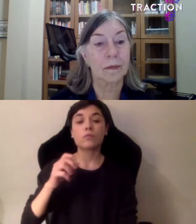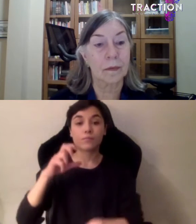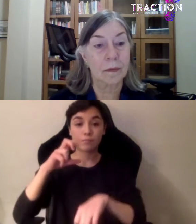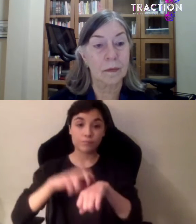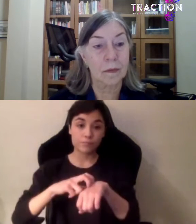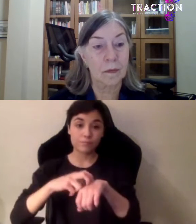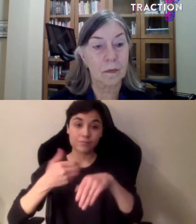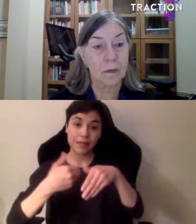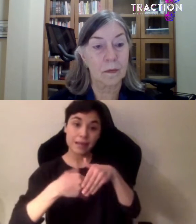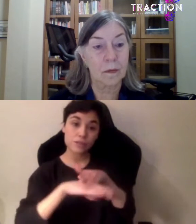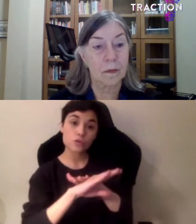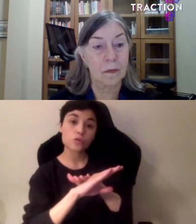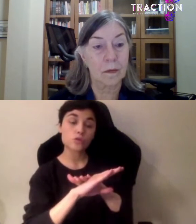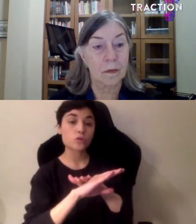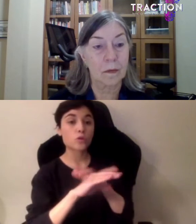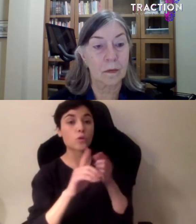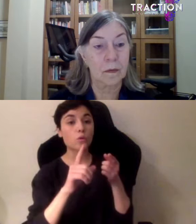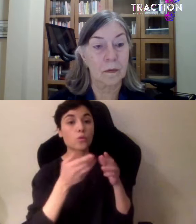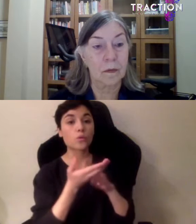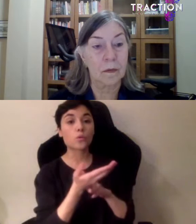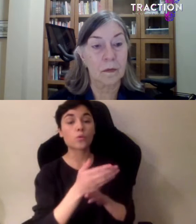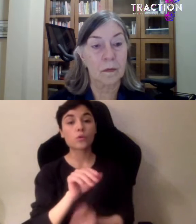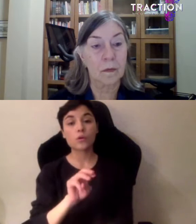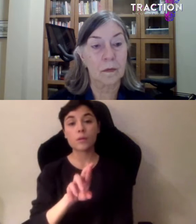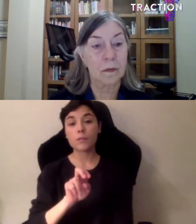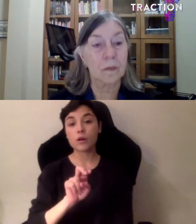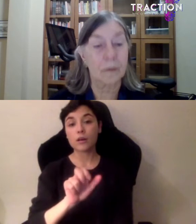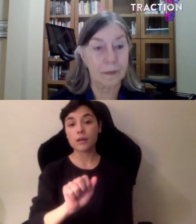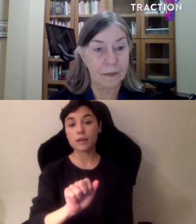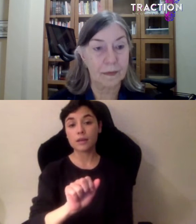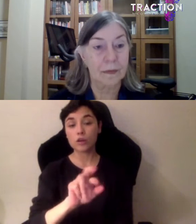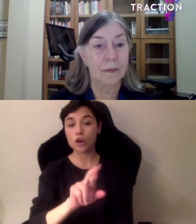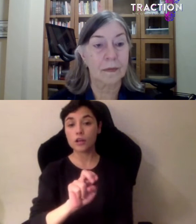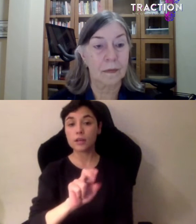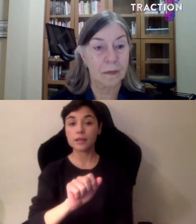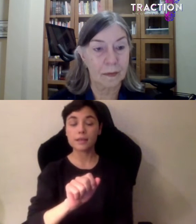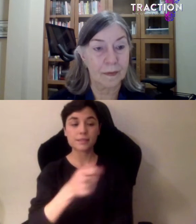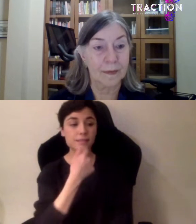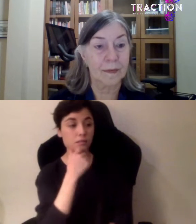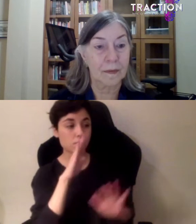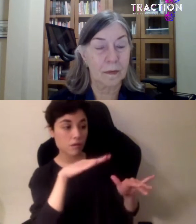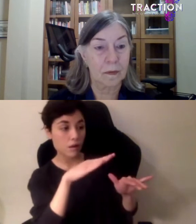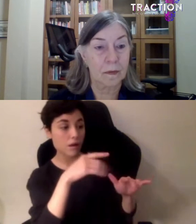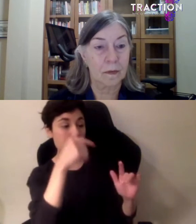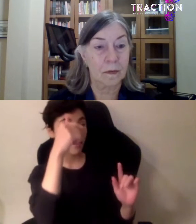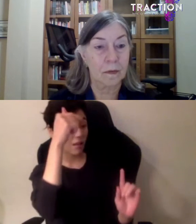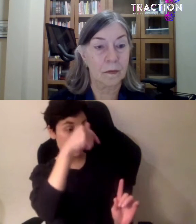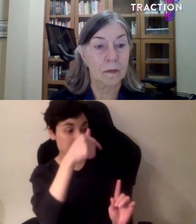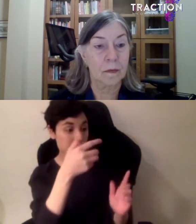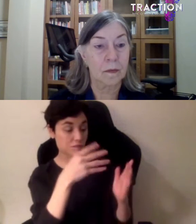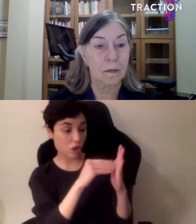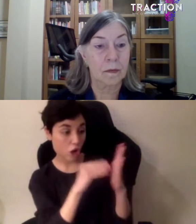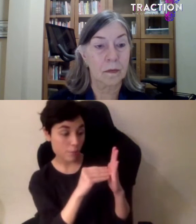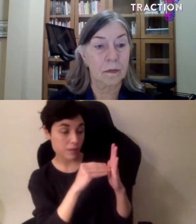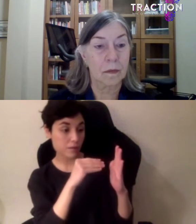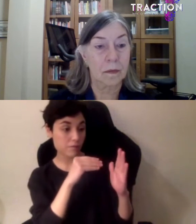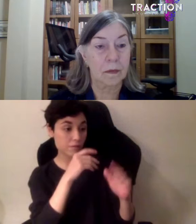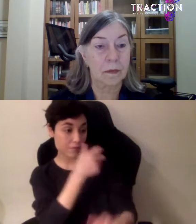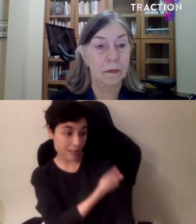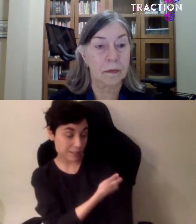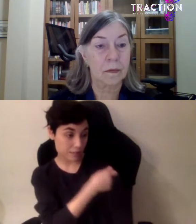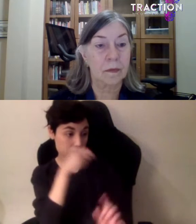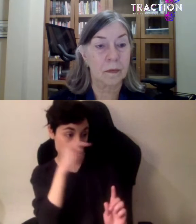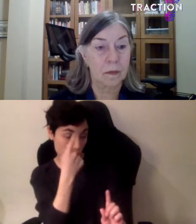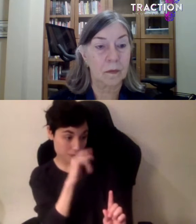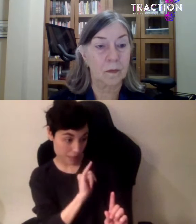system, hey, here's it's called a spike protein. Here's a spike protein of what COVID-19 is. I want you to make this,